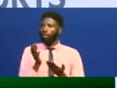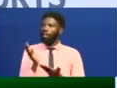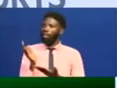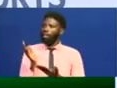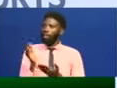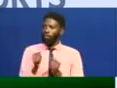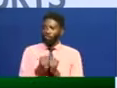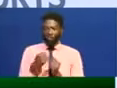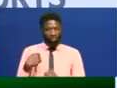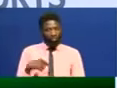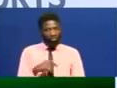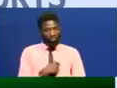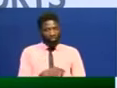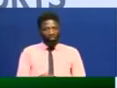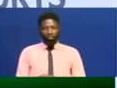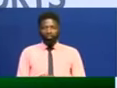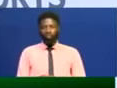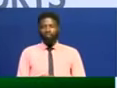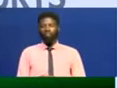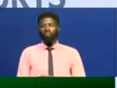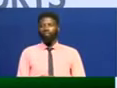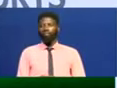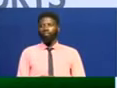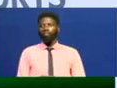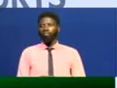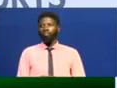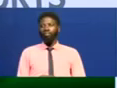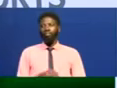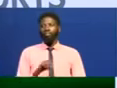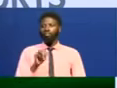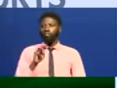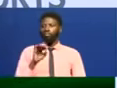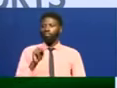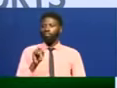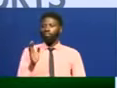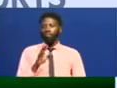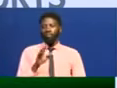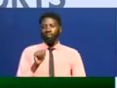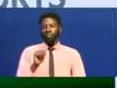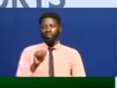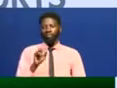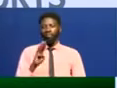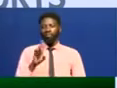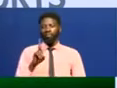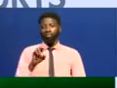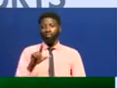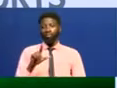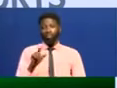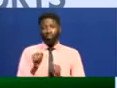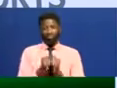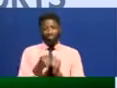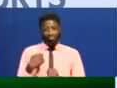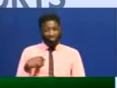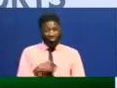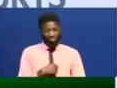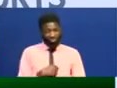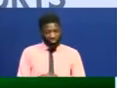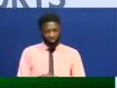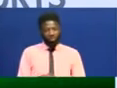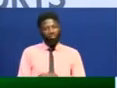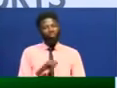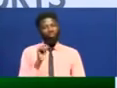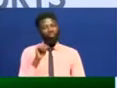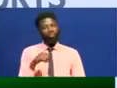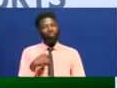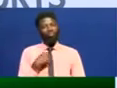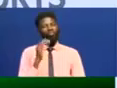us, is Amin Abdul with us. Mr. Abdul, are you with us? Yes, I'm going to